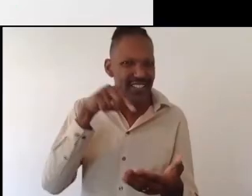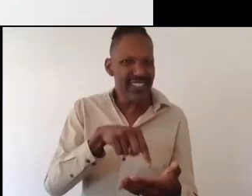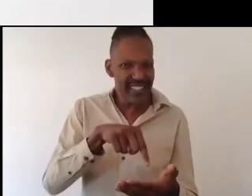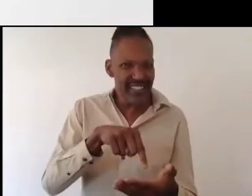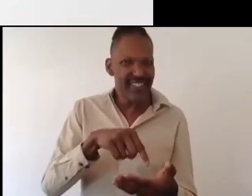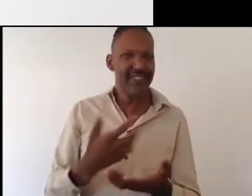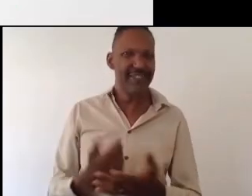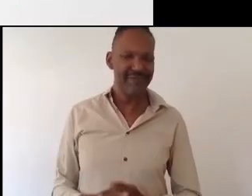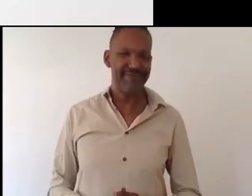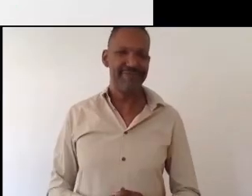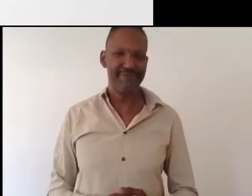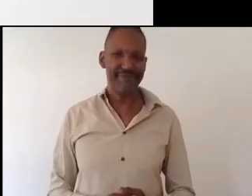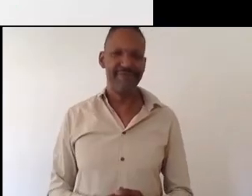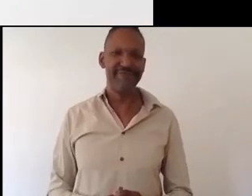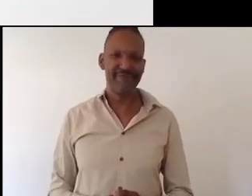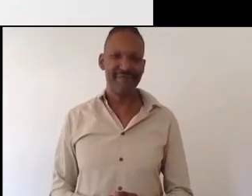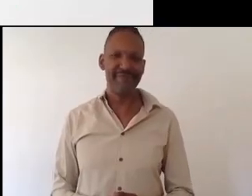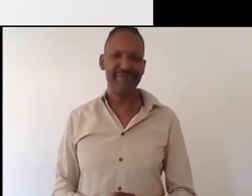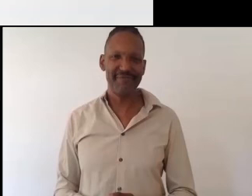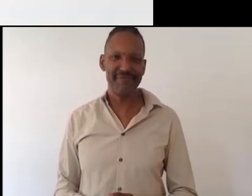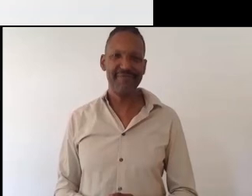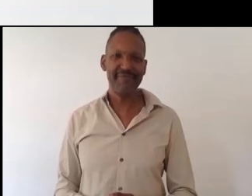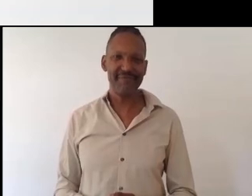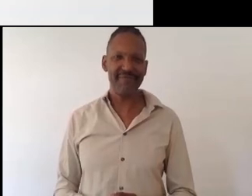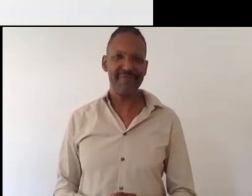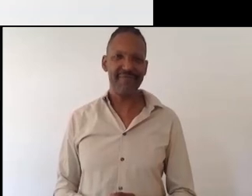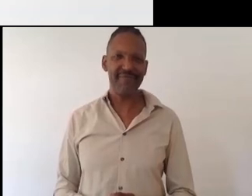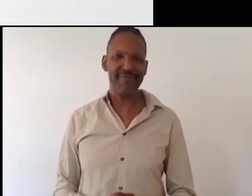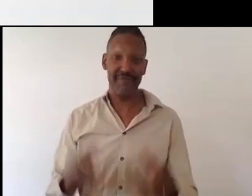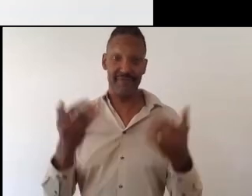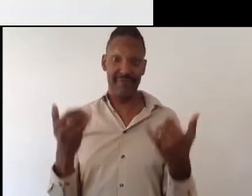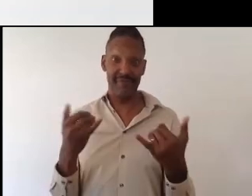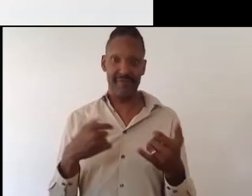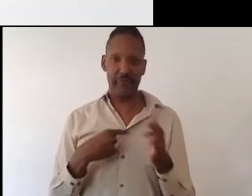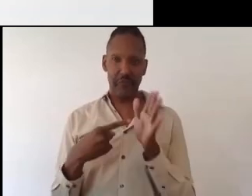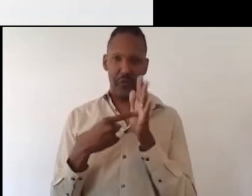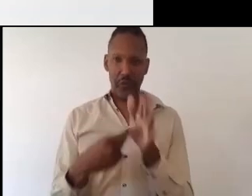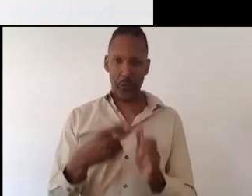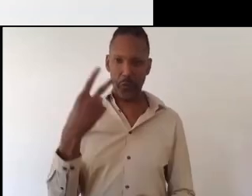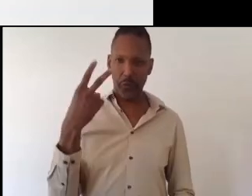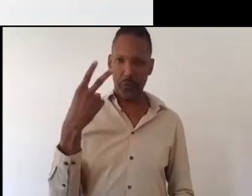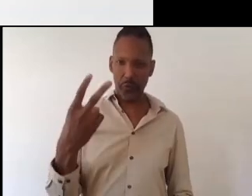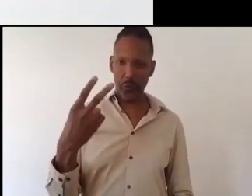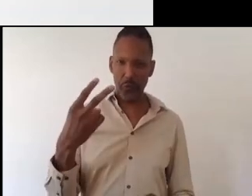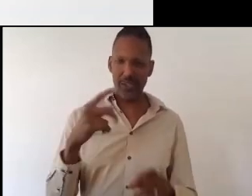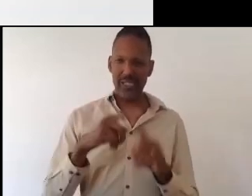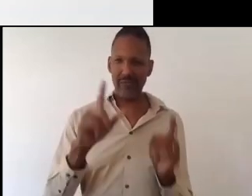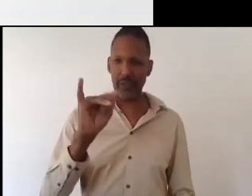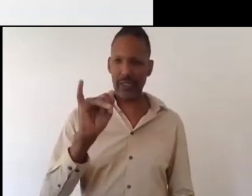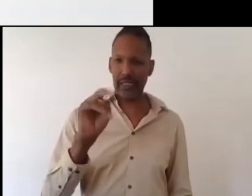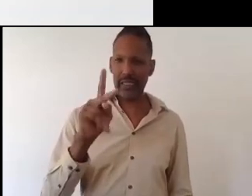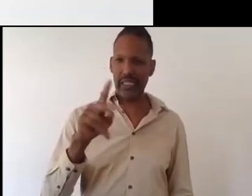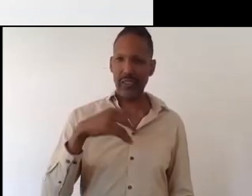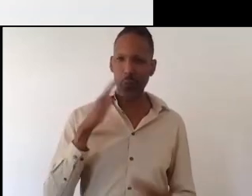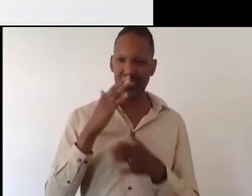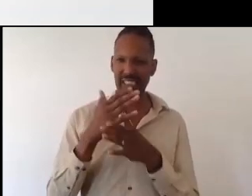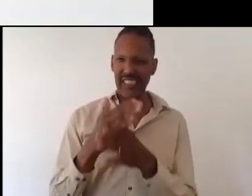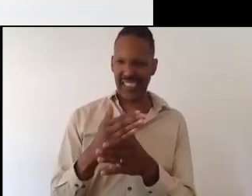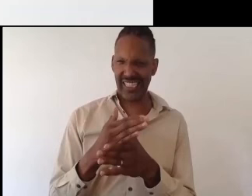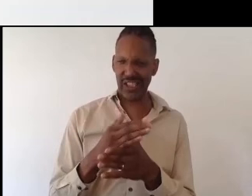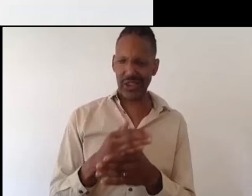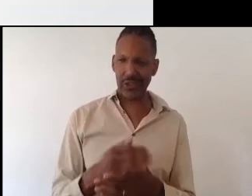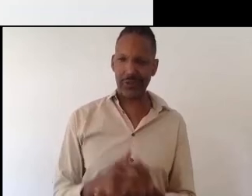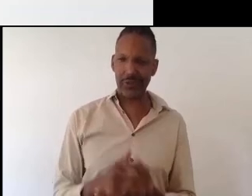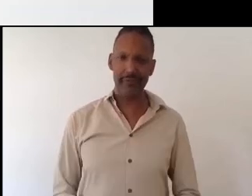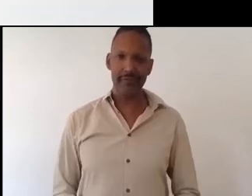So what I'm providing here is 2 links to videos that I helped create